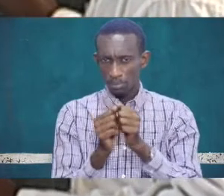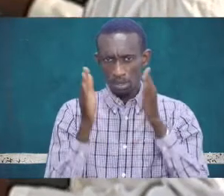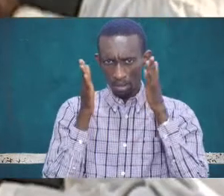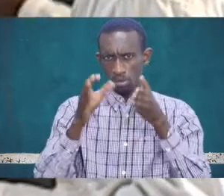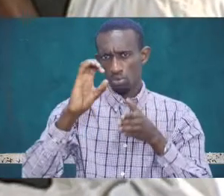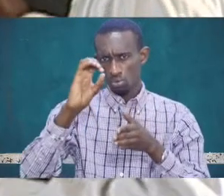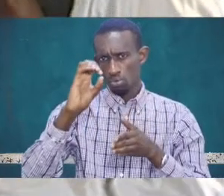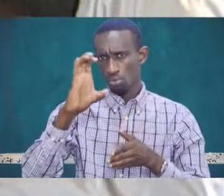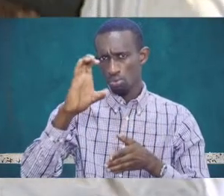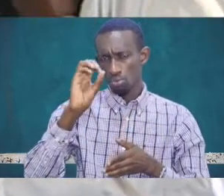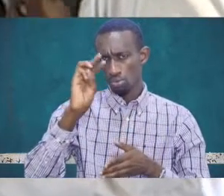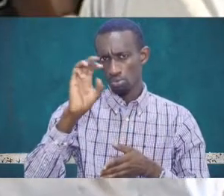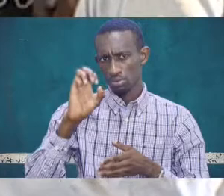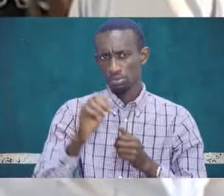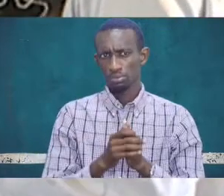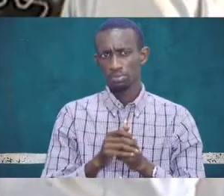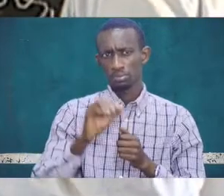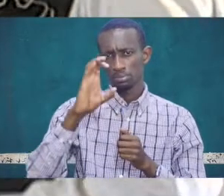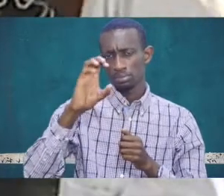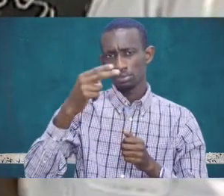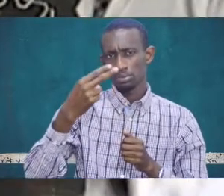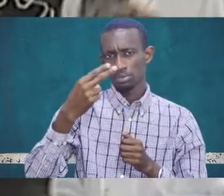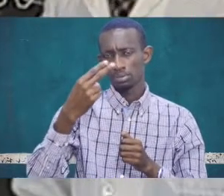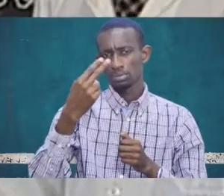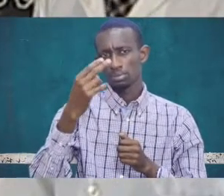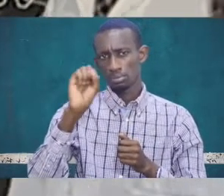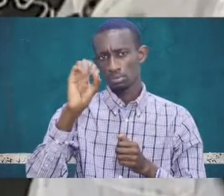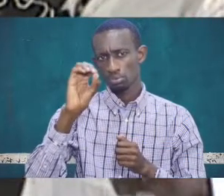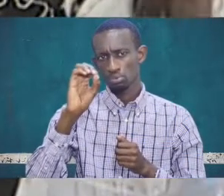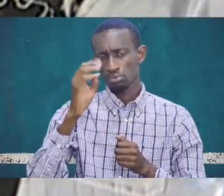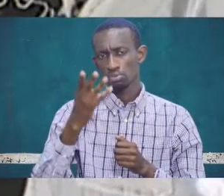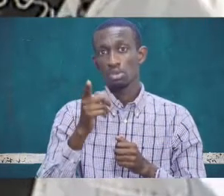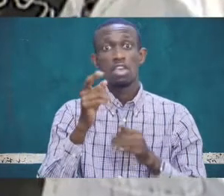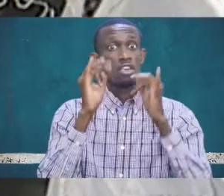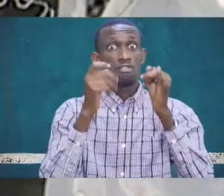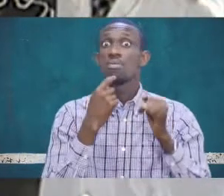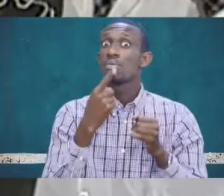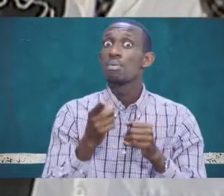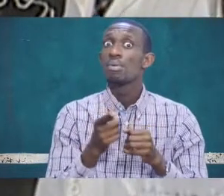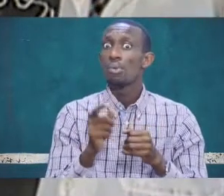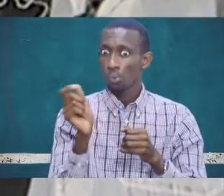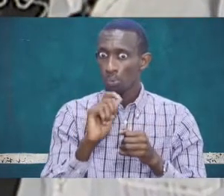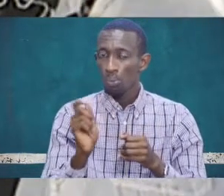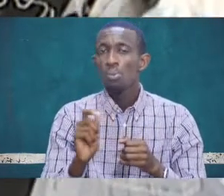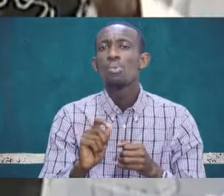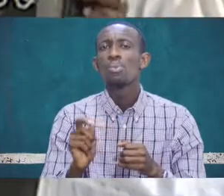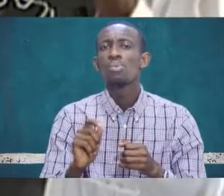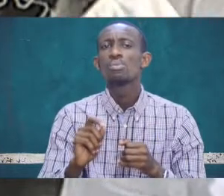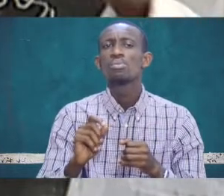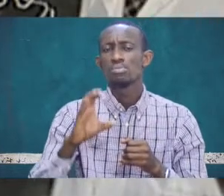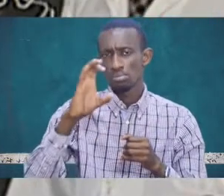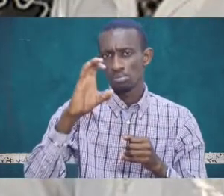concentrated sulfuric acid. So when we say write equations, that means you have to consider all